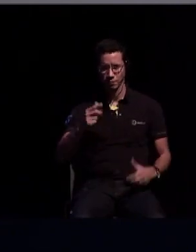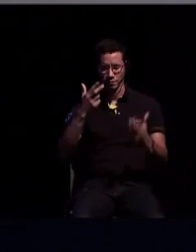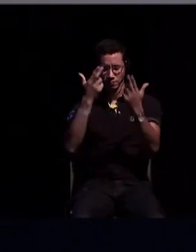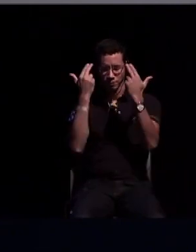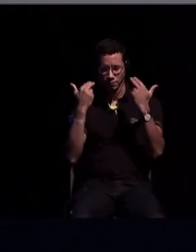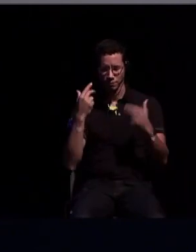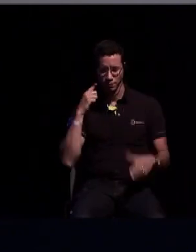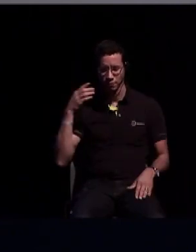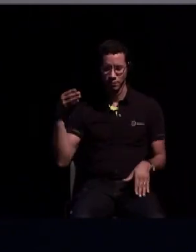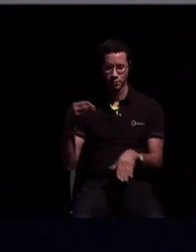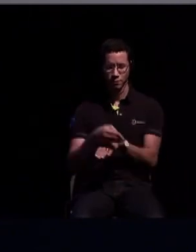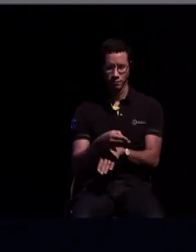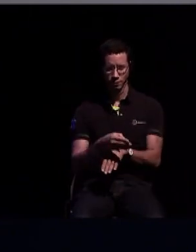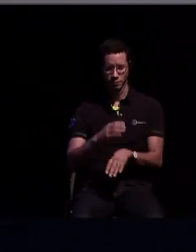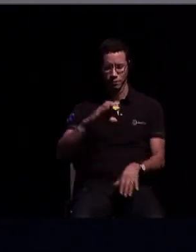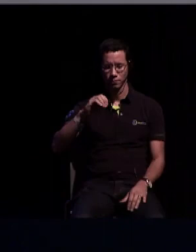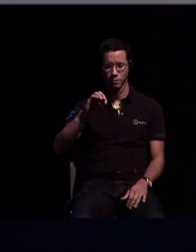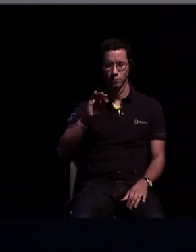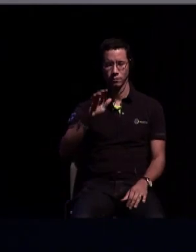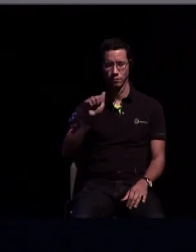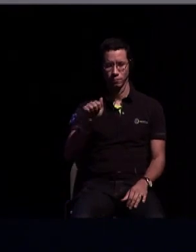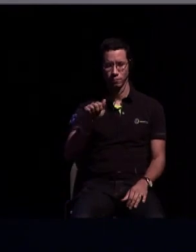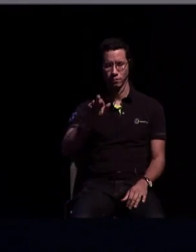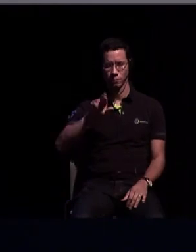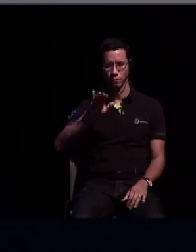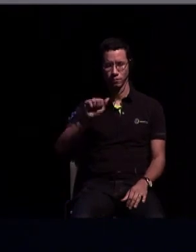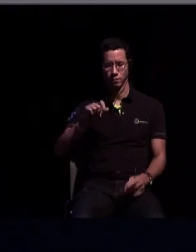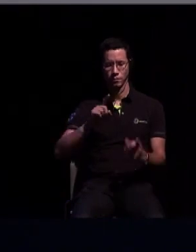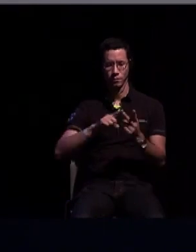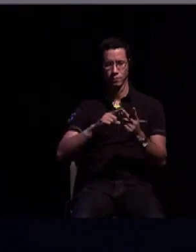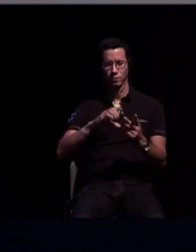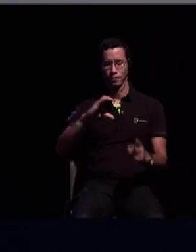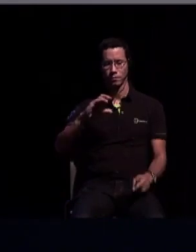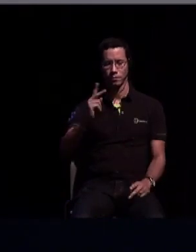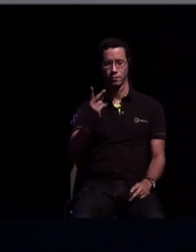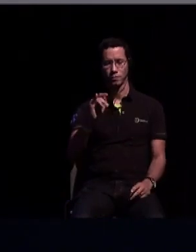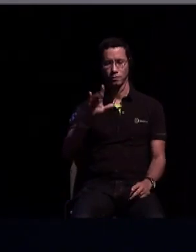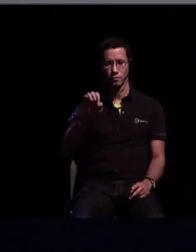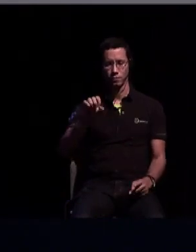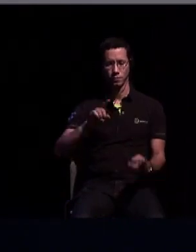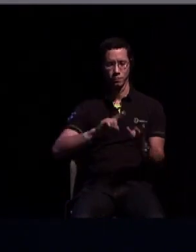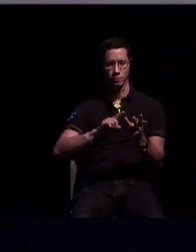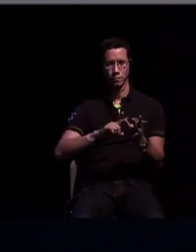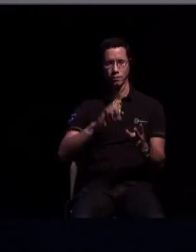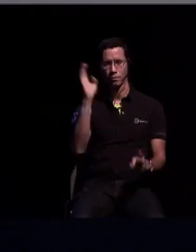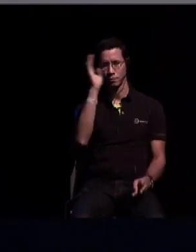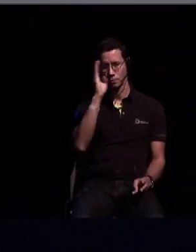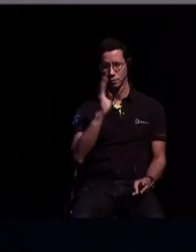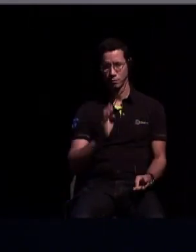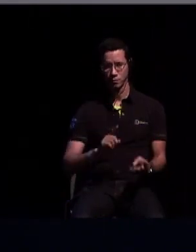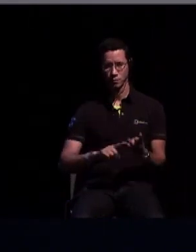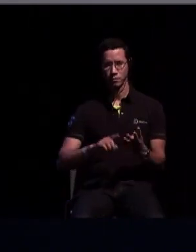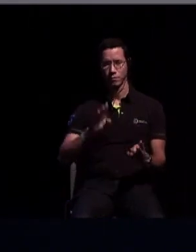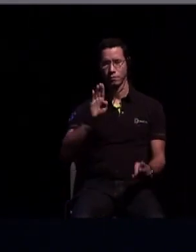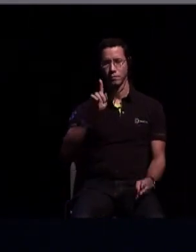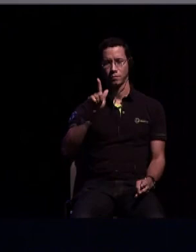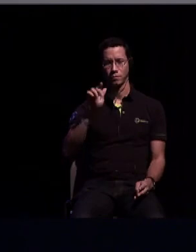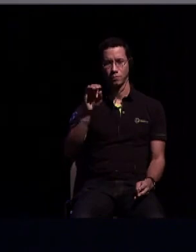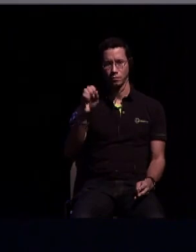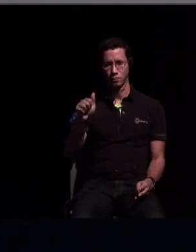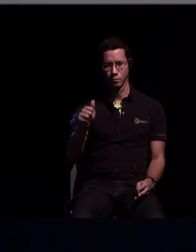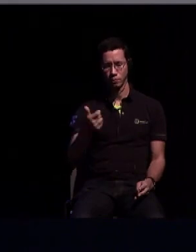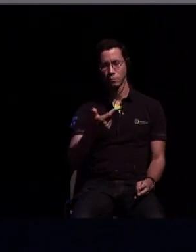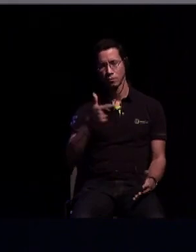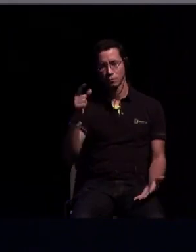Brazil, from the Mapuche in Chile, and from Goa and other parts of India, and then my experience